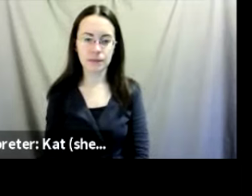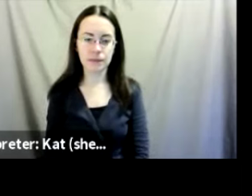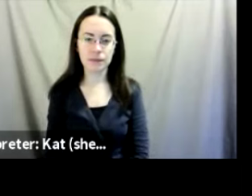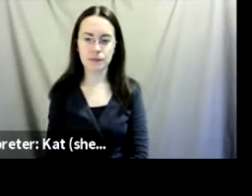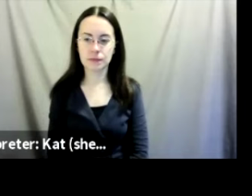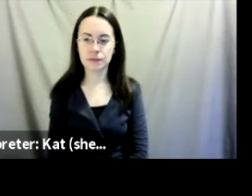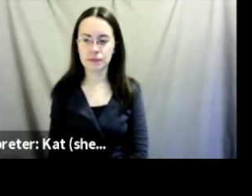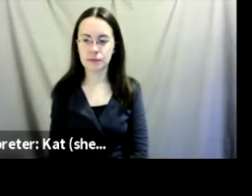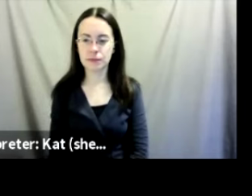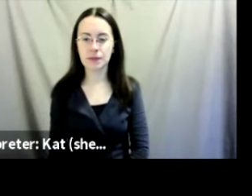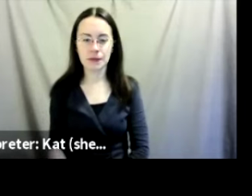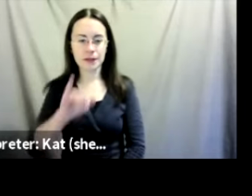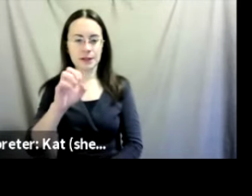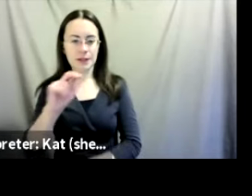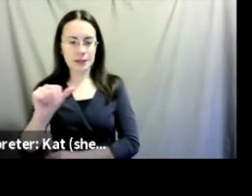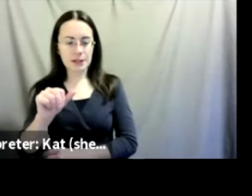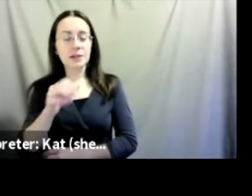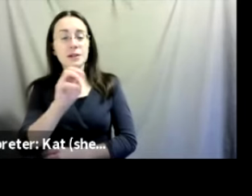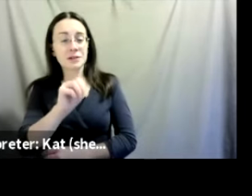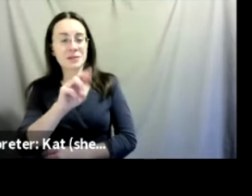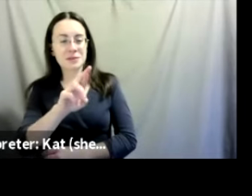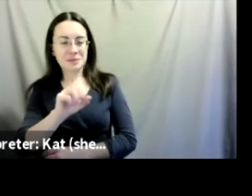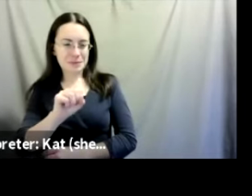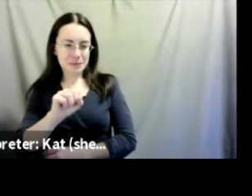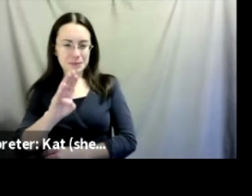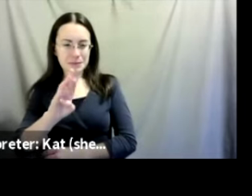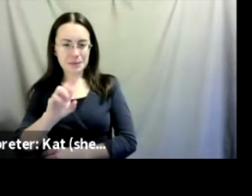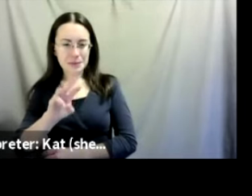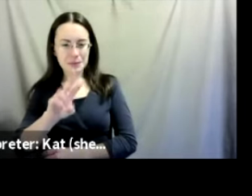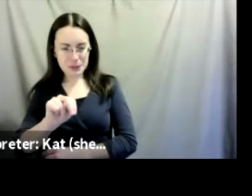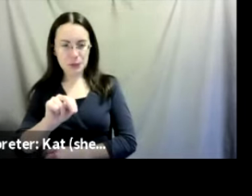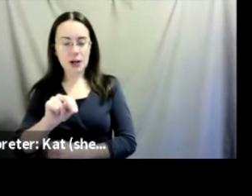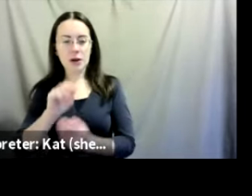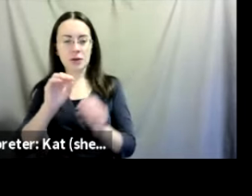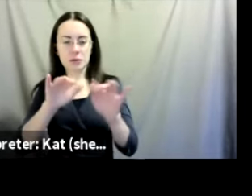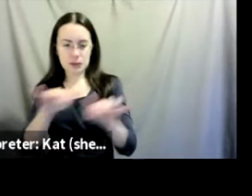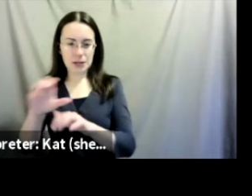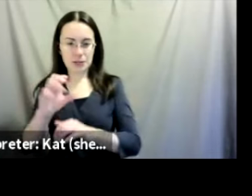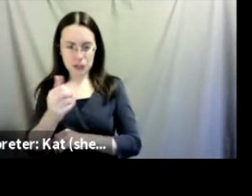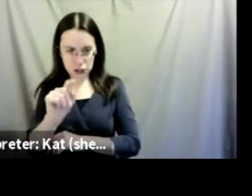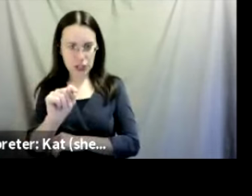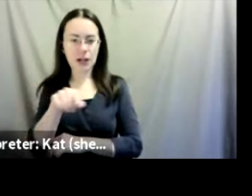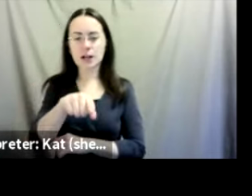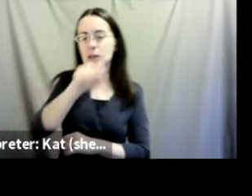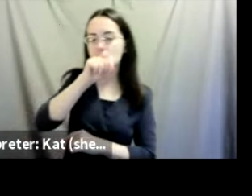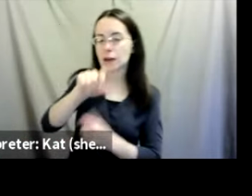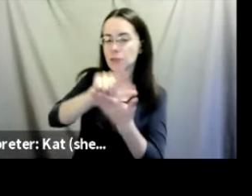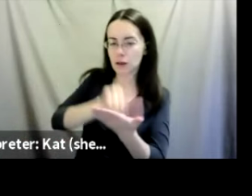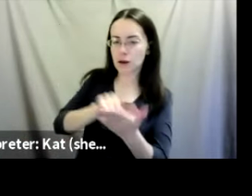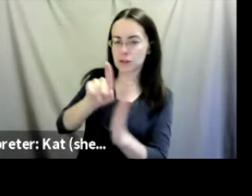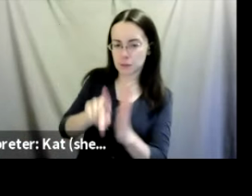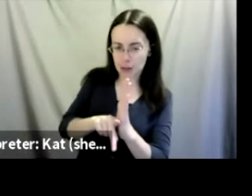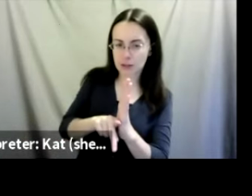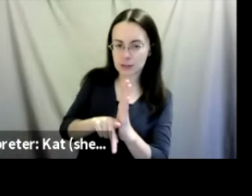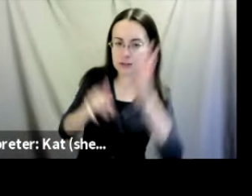Ms. Brown put in the chat, I love the laws and policy parts. Definitely look more into the